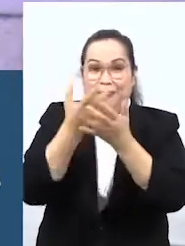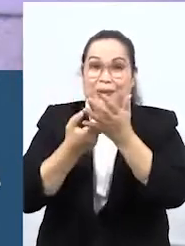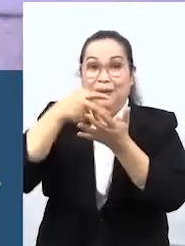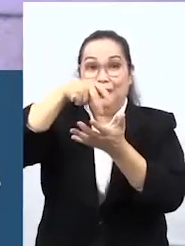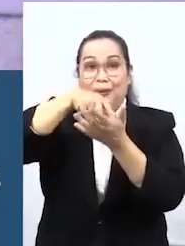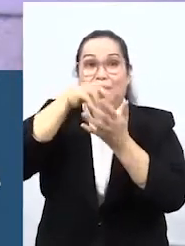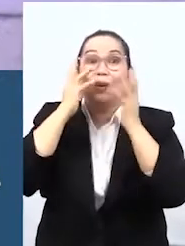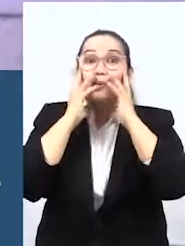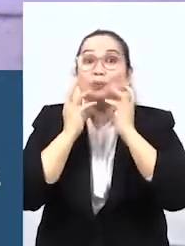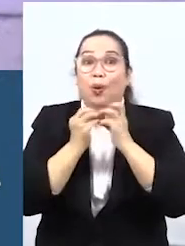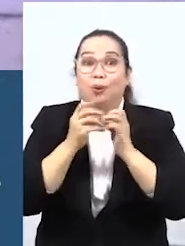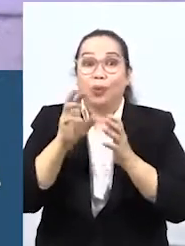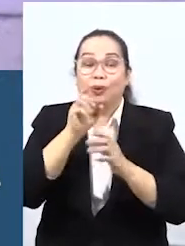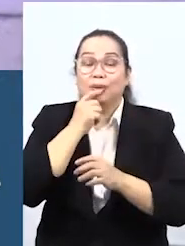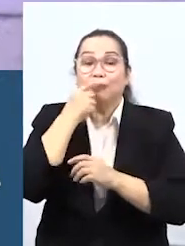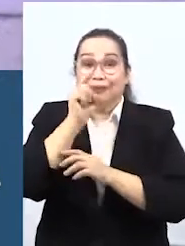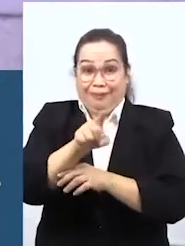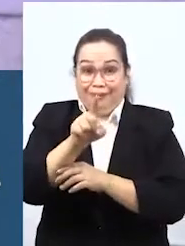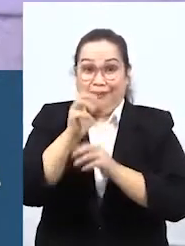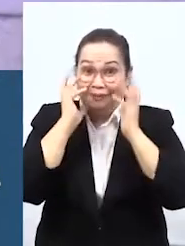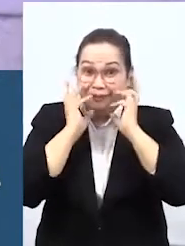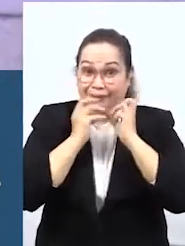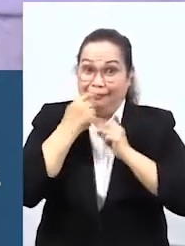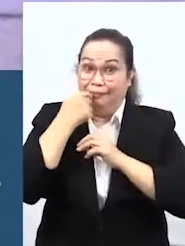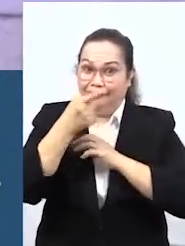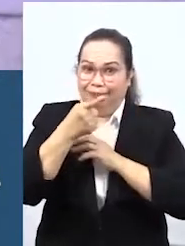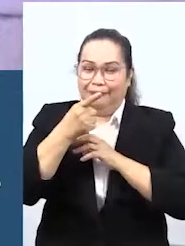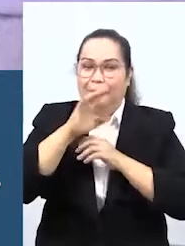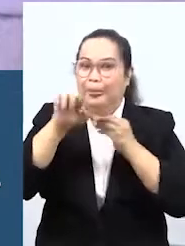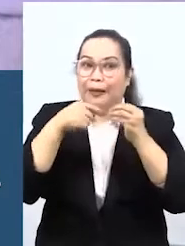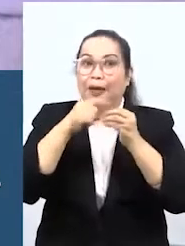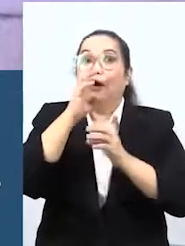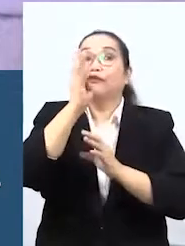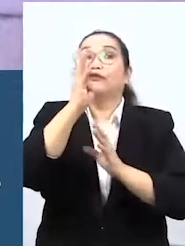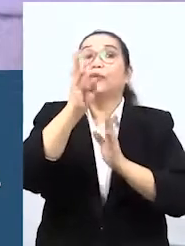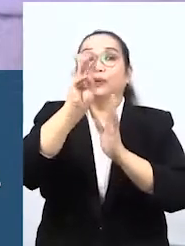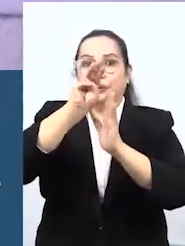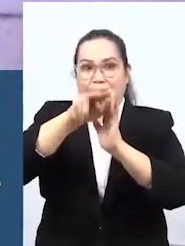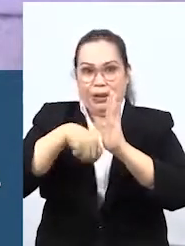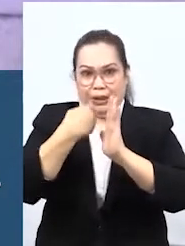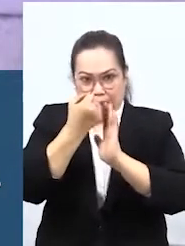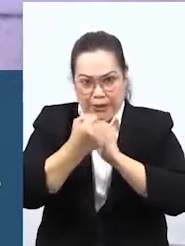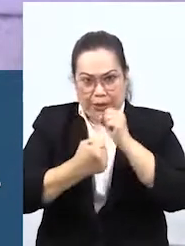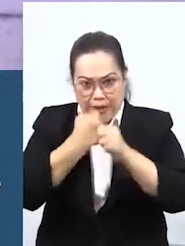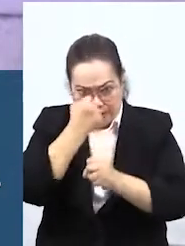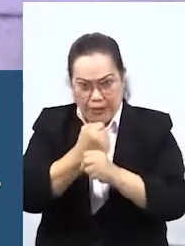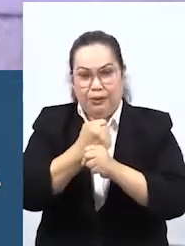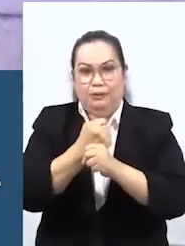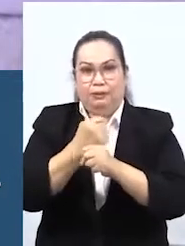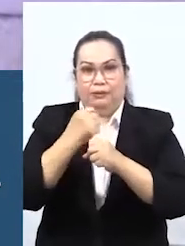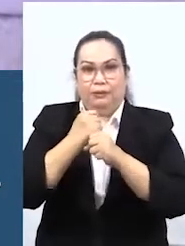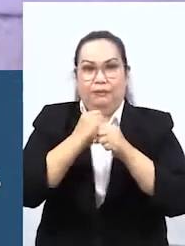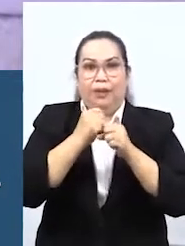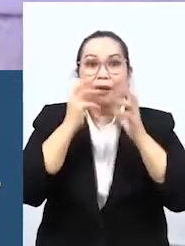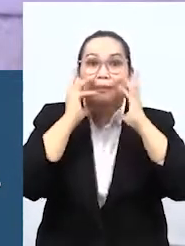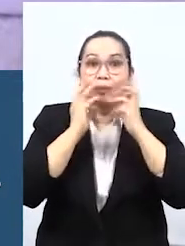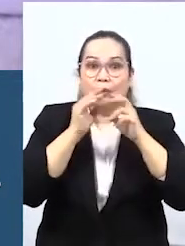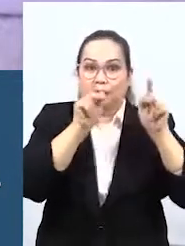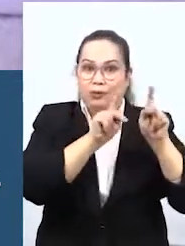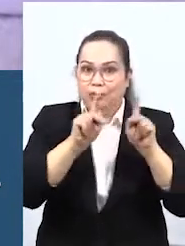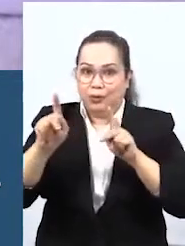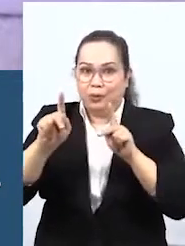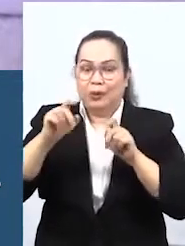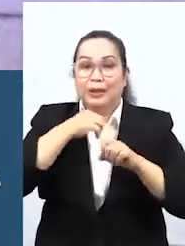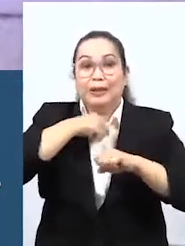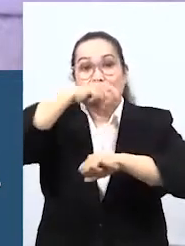Moses and when he did rais up Moses It took 40 years for Moses to be prepared in the